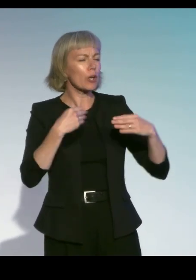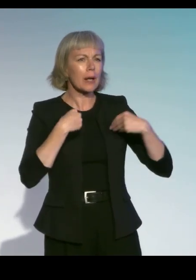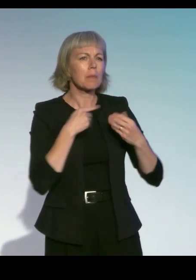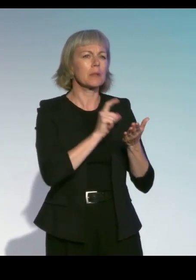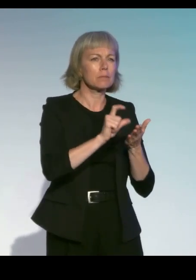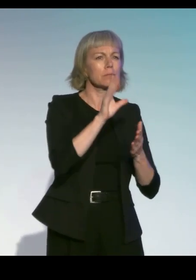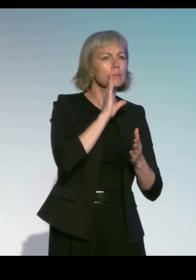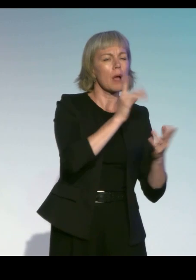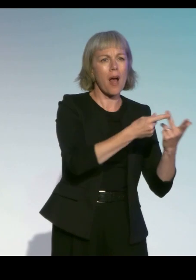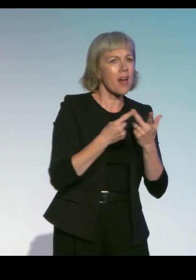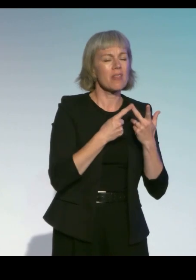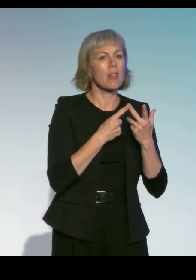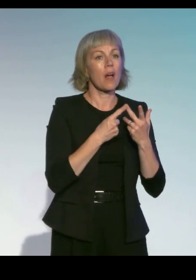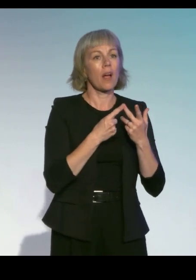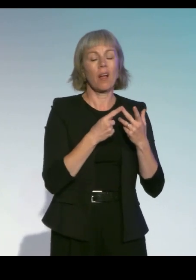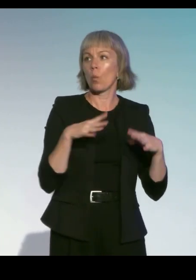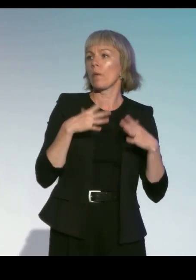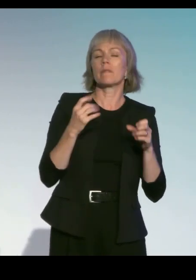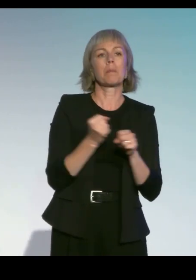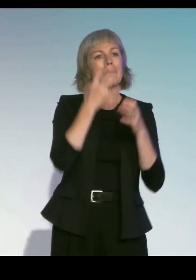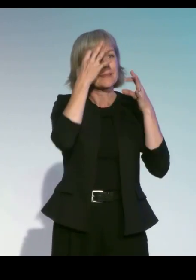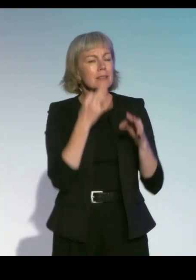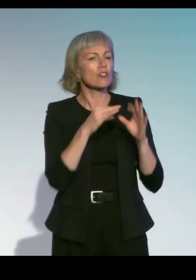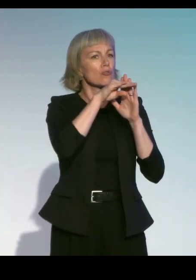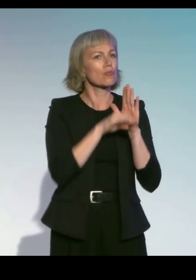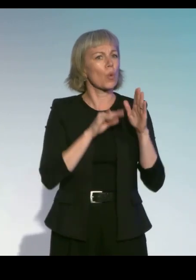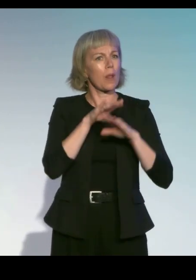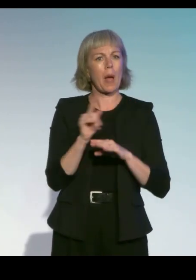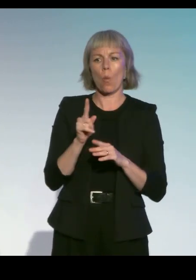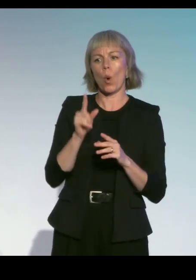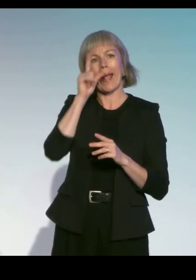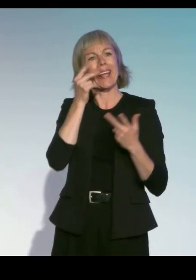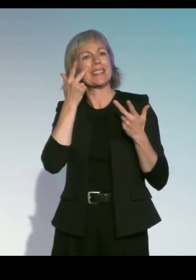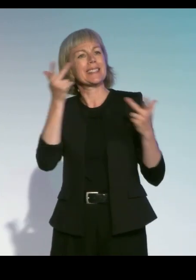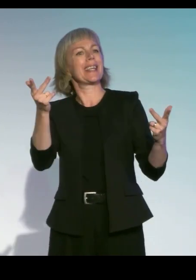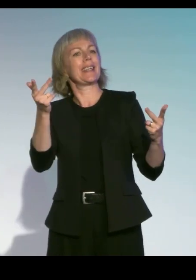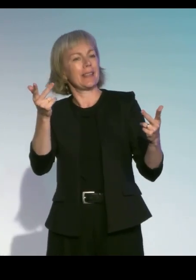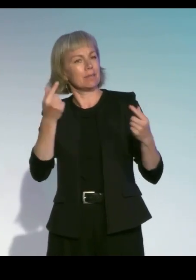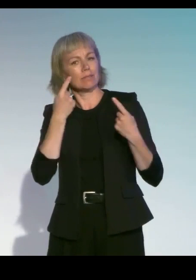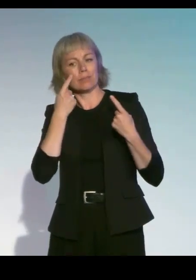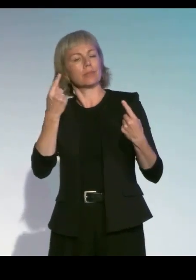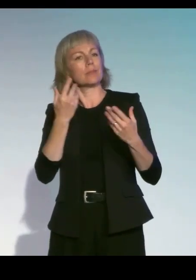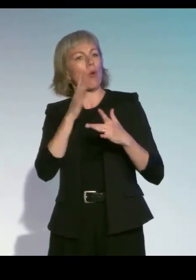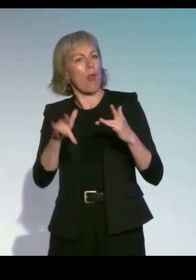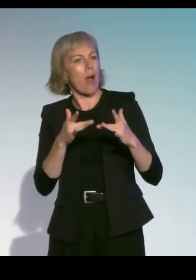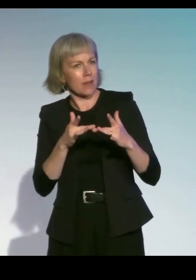and unaccountable decisions about the kinds of sex and sexualities that are visible in online space.